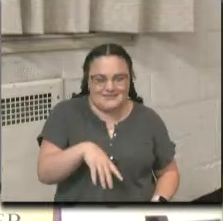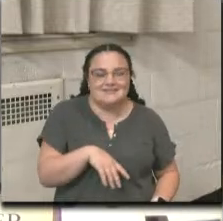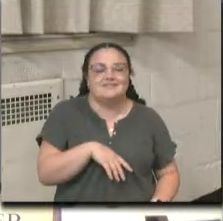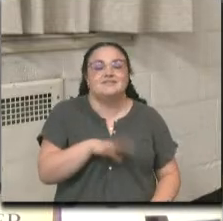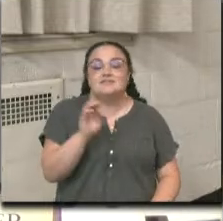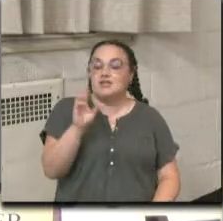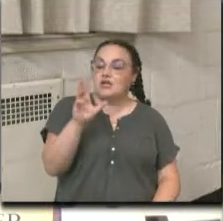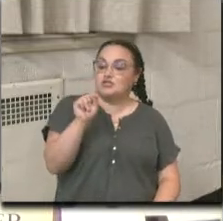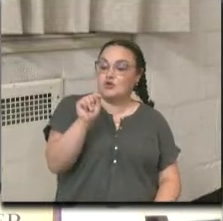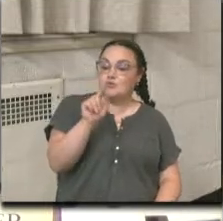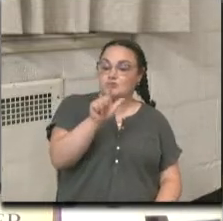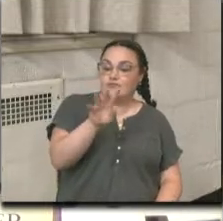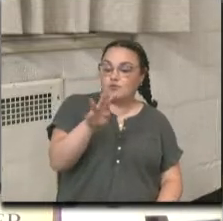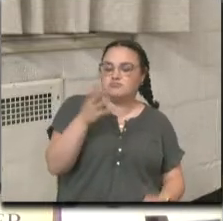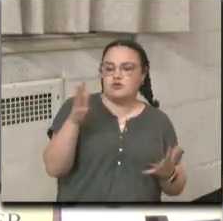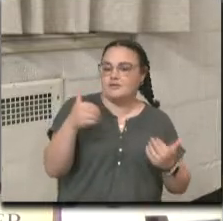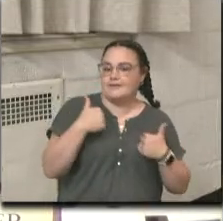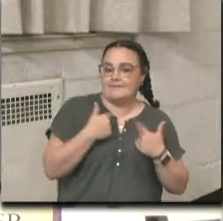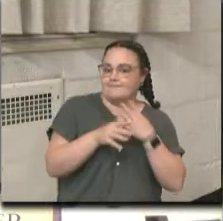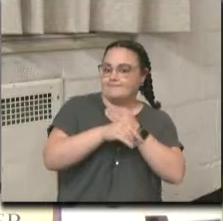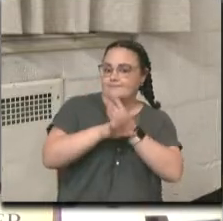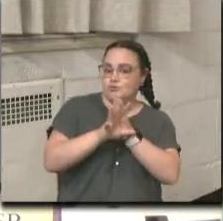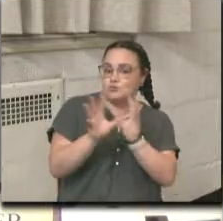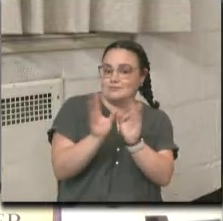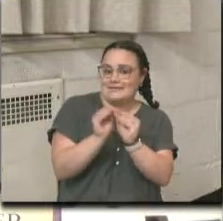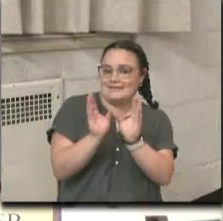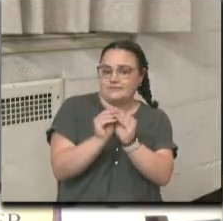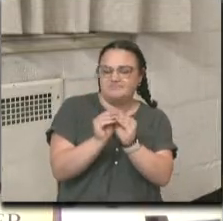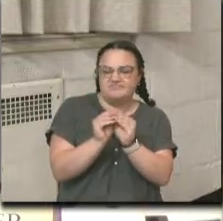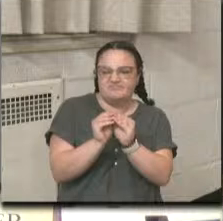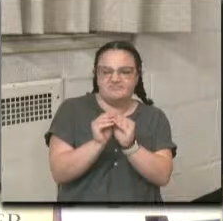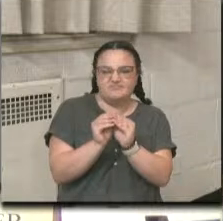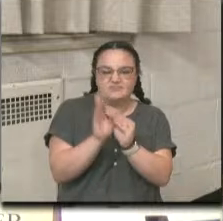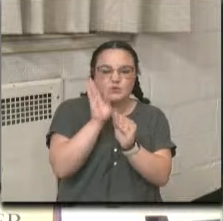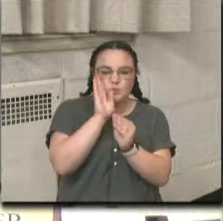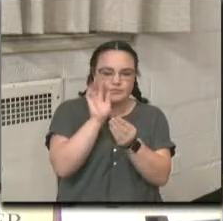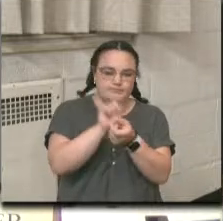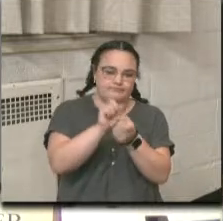October 24th date, we would shift to